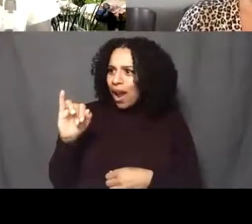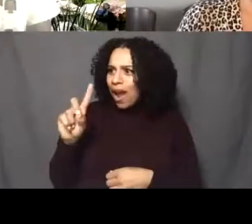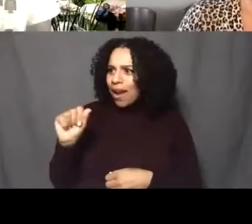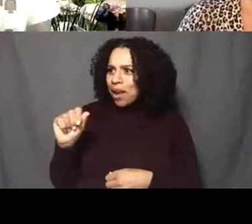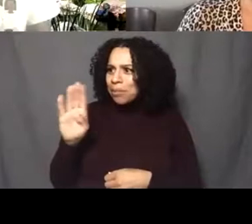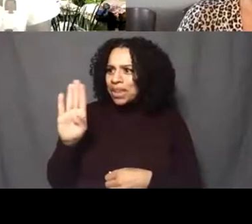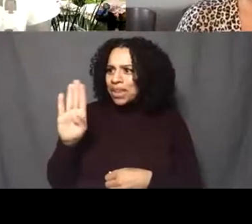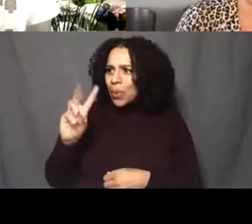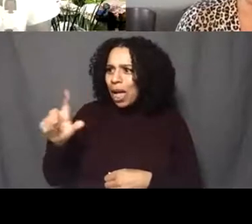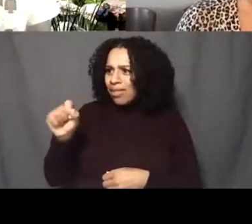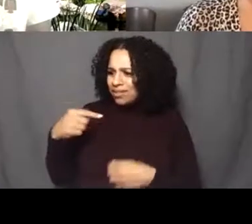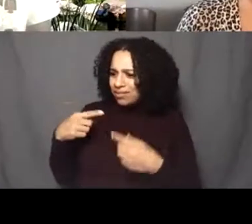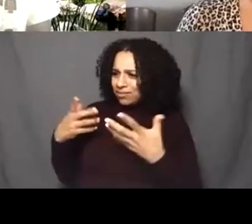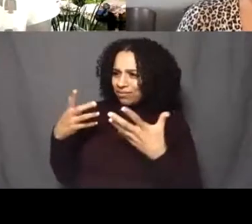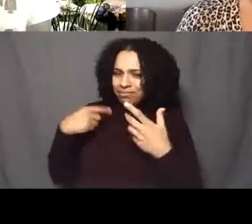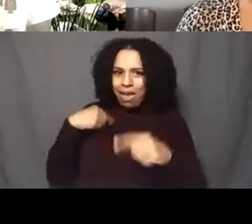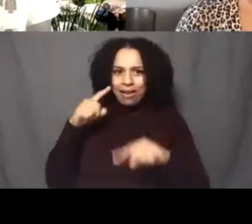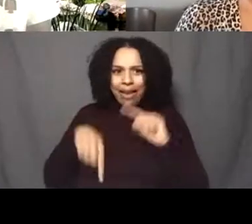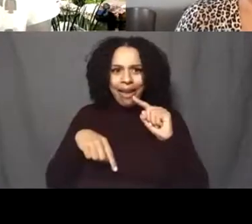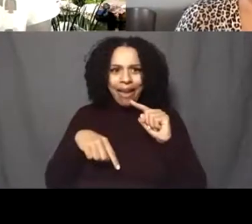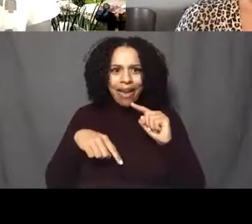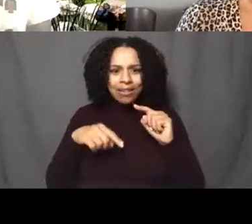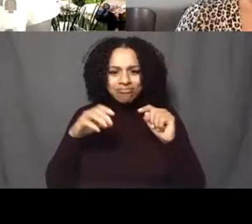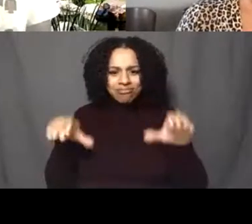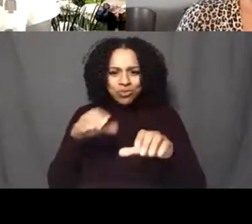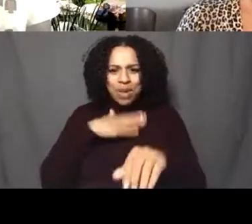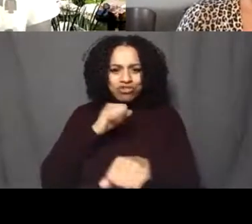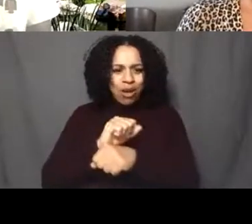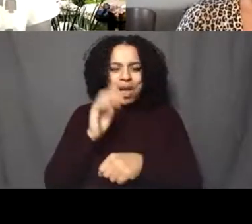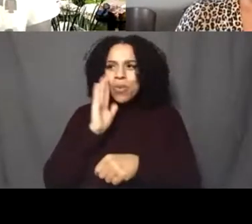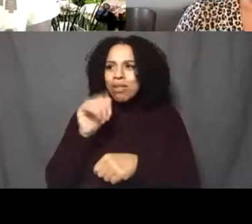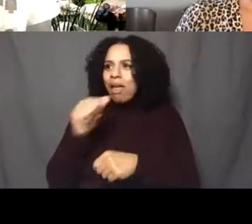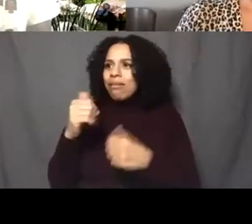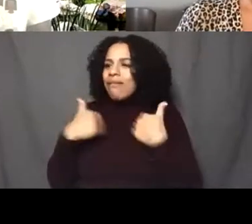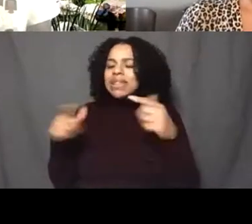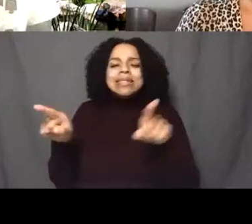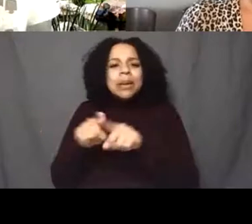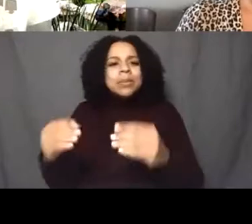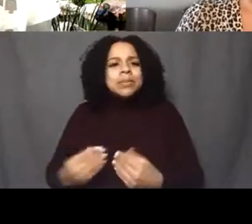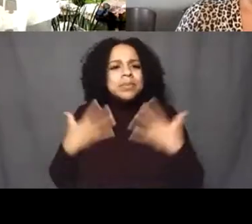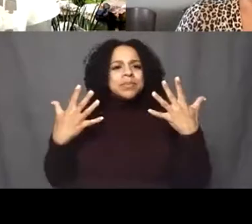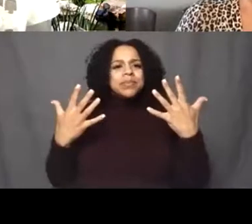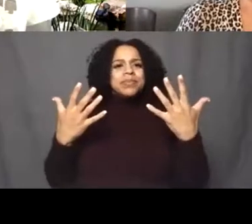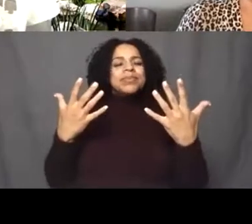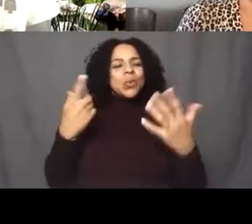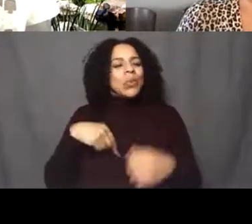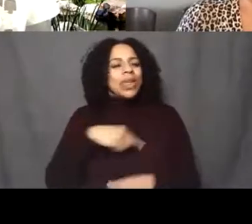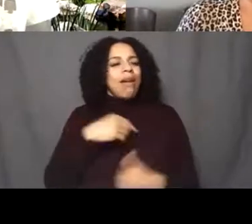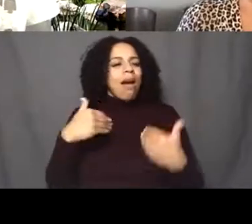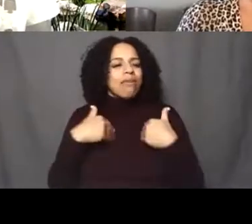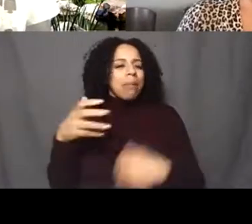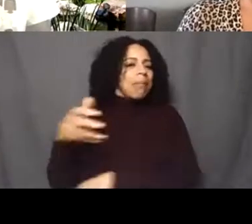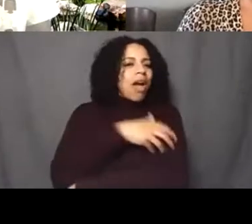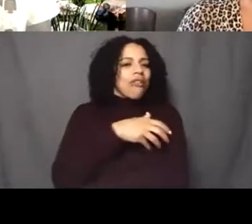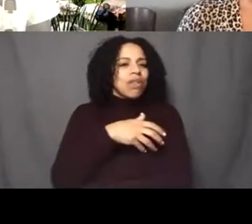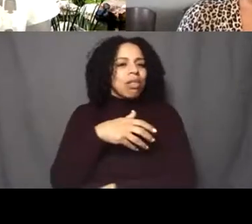like the people in this group very much understand that we come from a very powerful lineage. And while we have to blaze